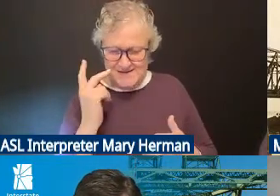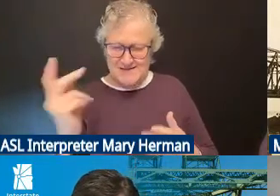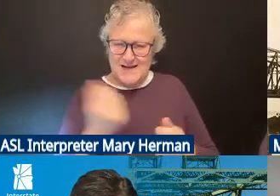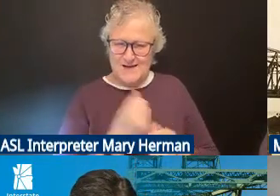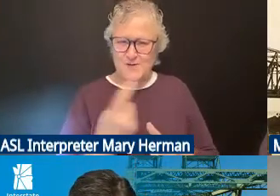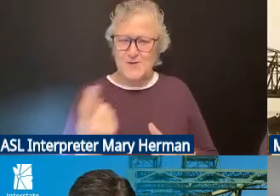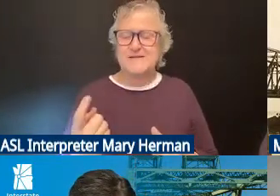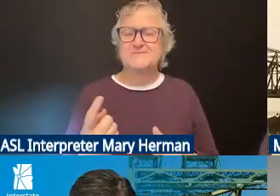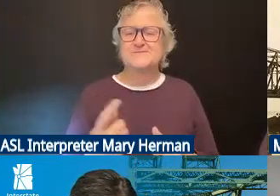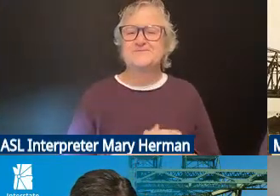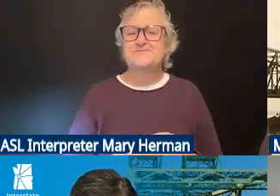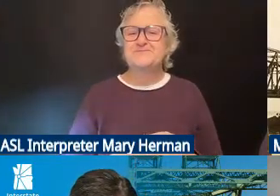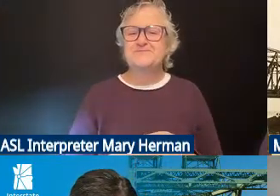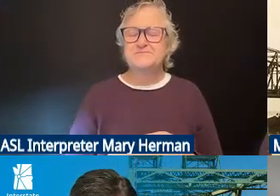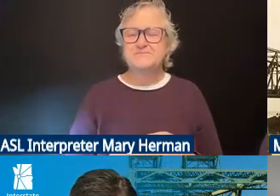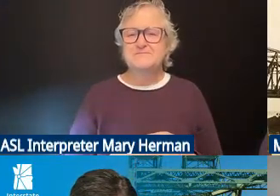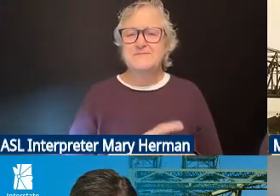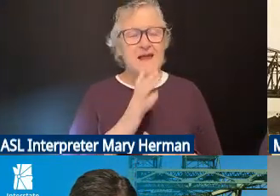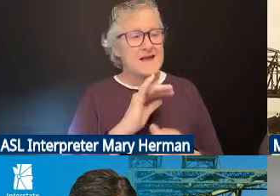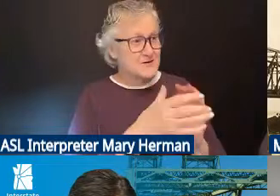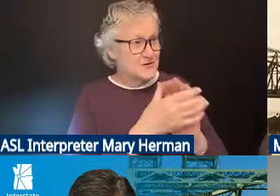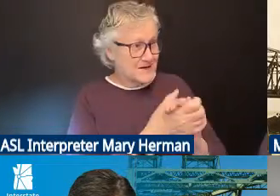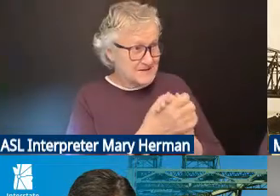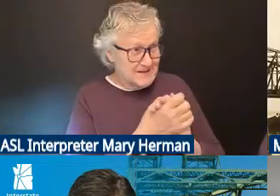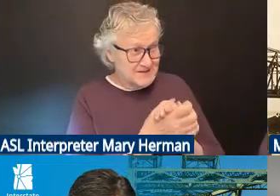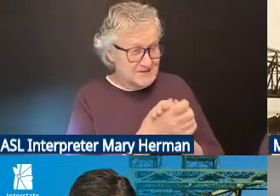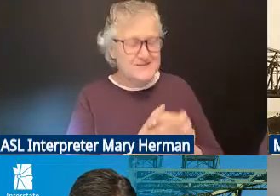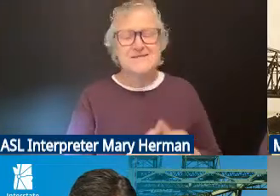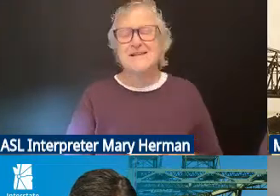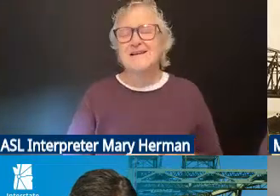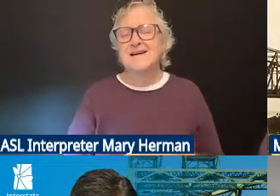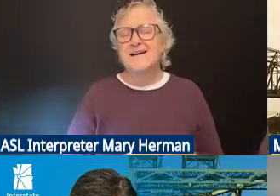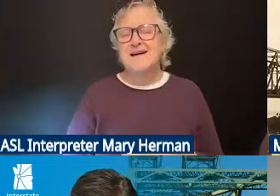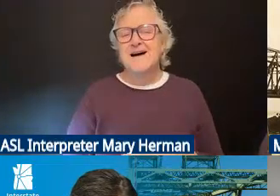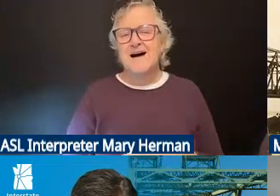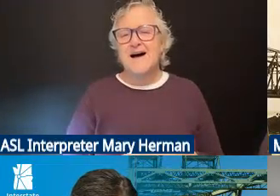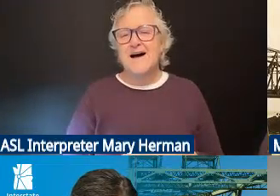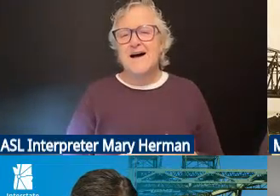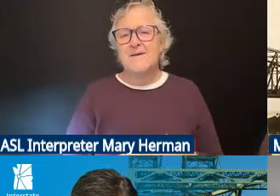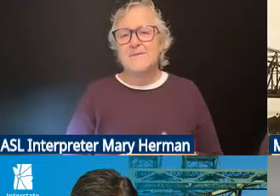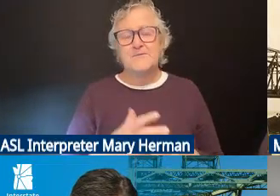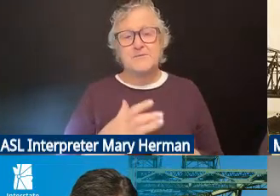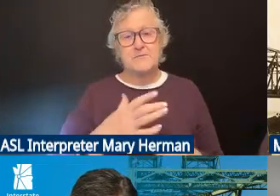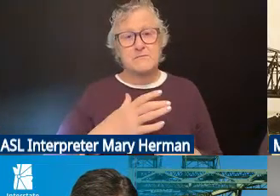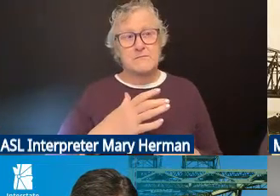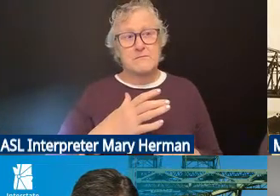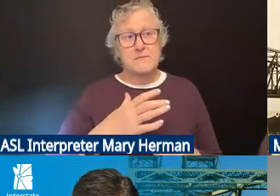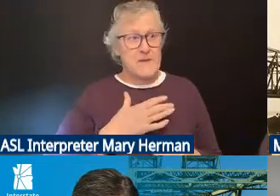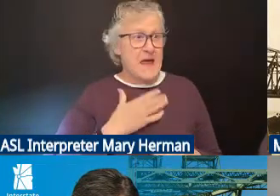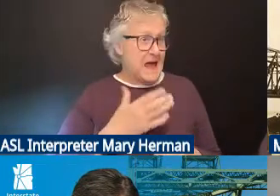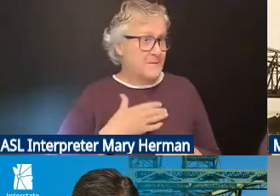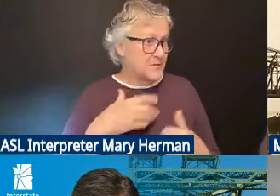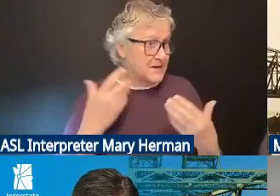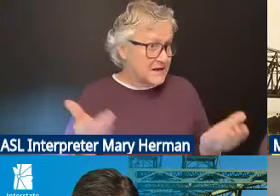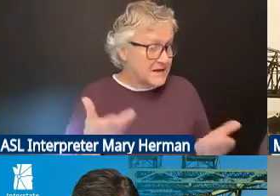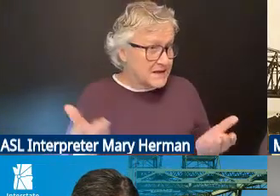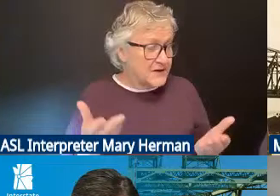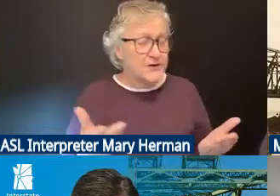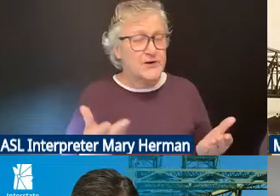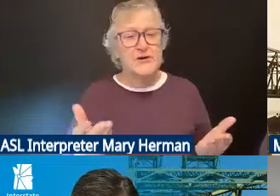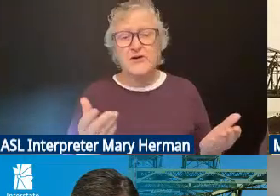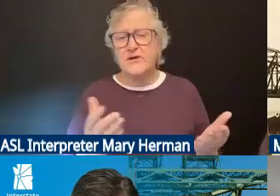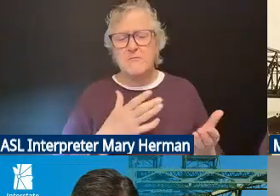here today. And my update is really brief. We are in the midst of budget cycle and legislative session. We have